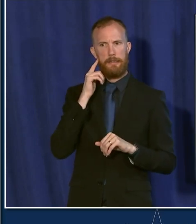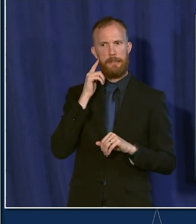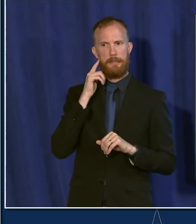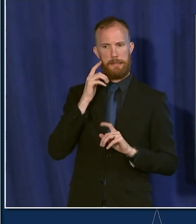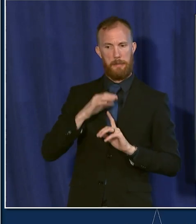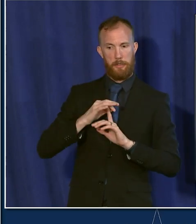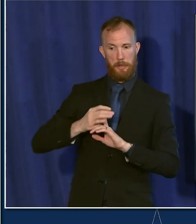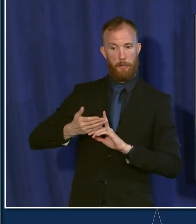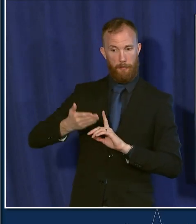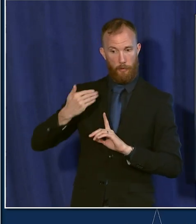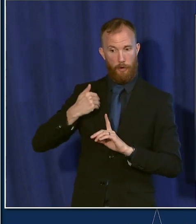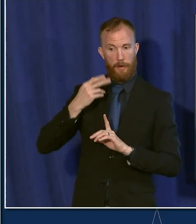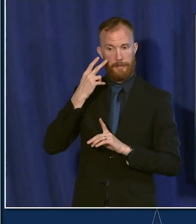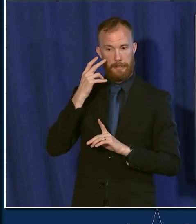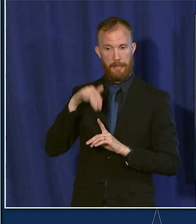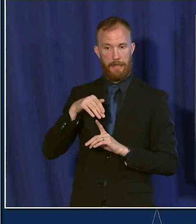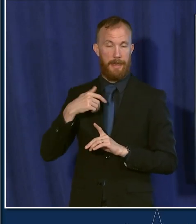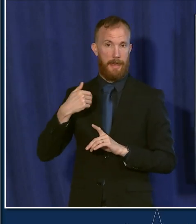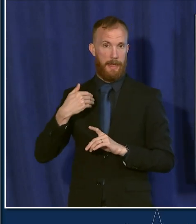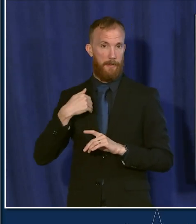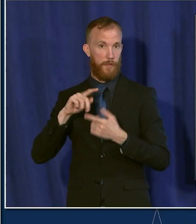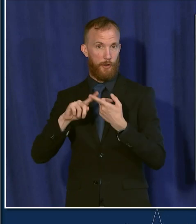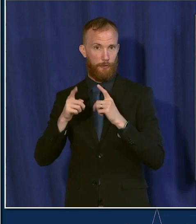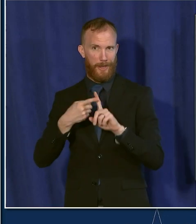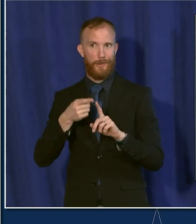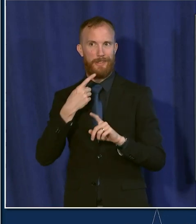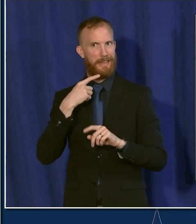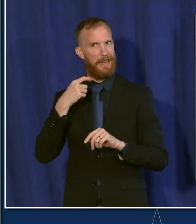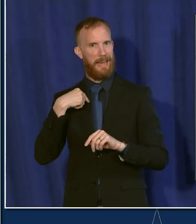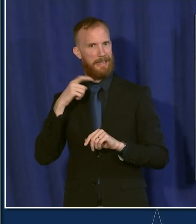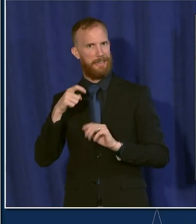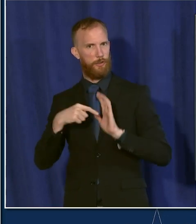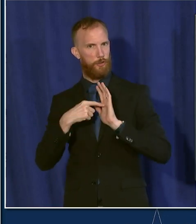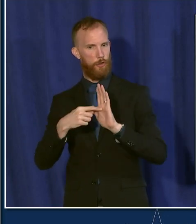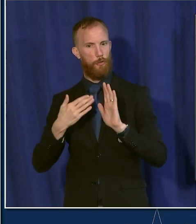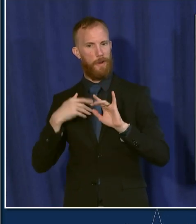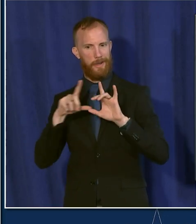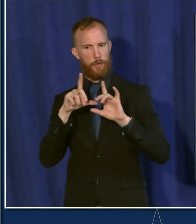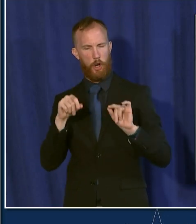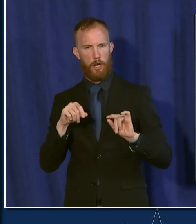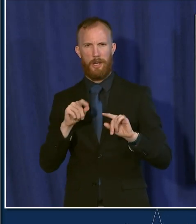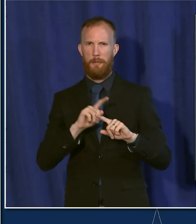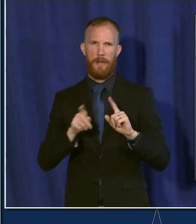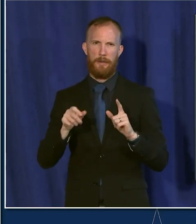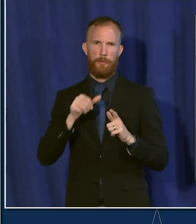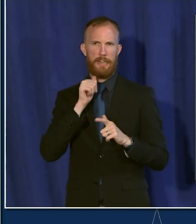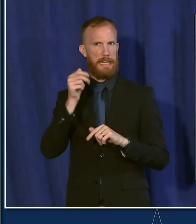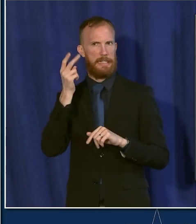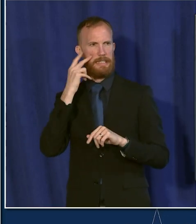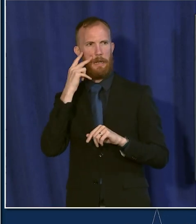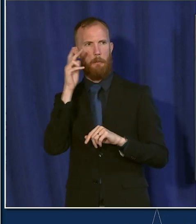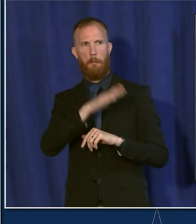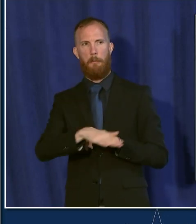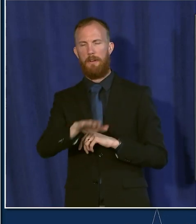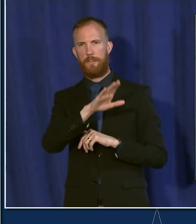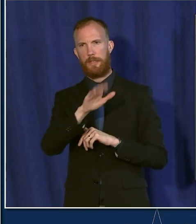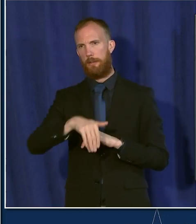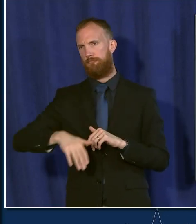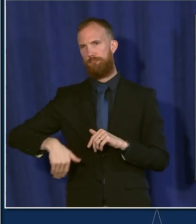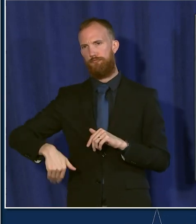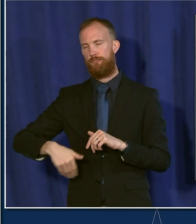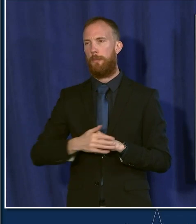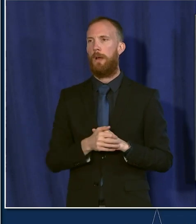I know this because I've had friends that say I had to show my vaccination card, et cetera, but it's not something that's been widely adopted at this point. I think